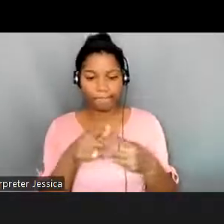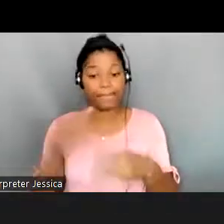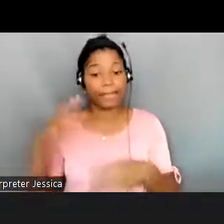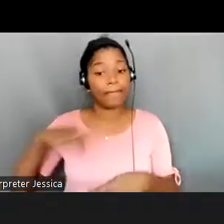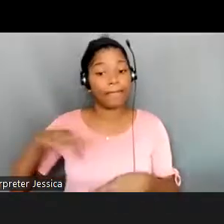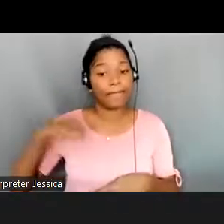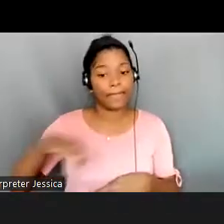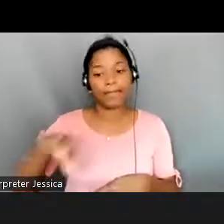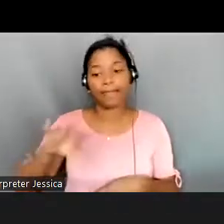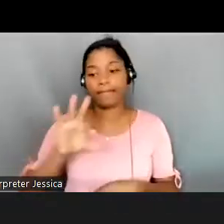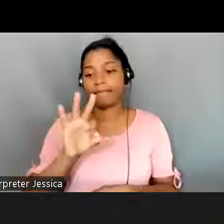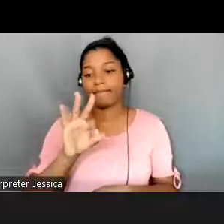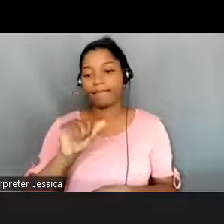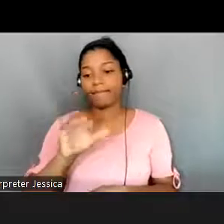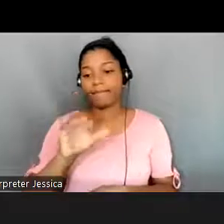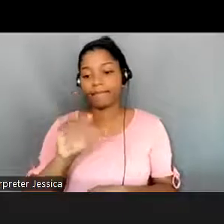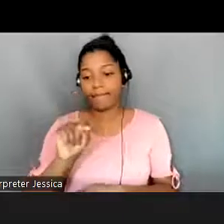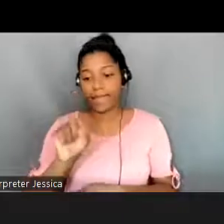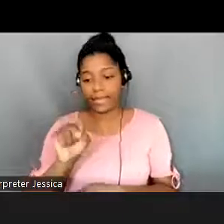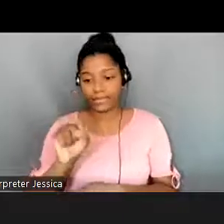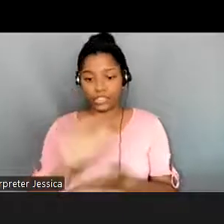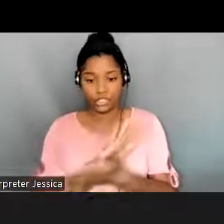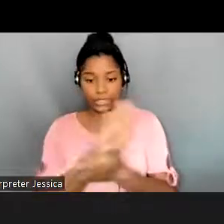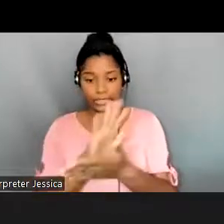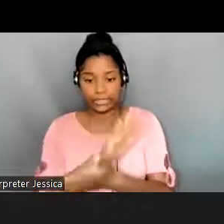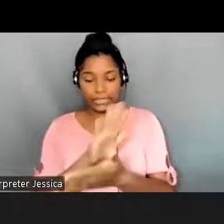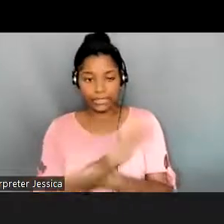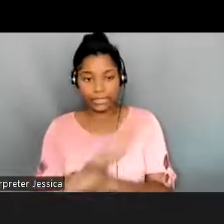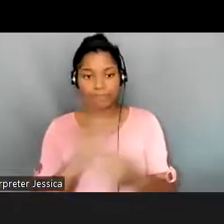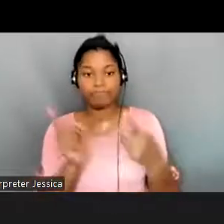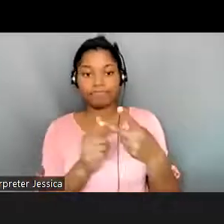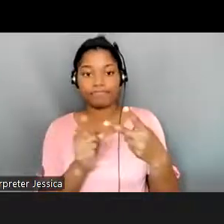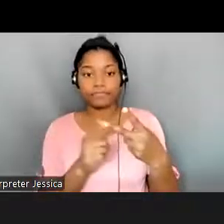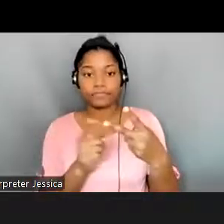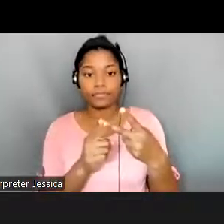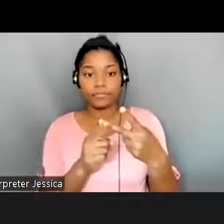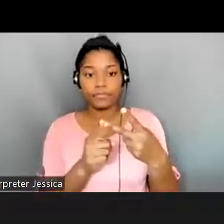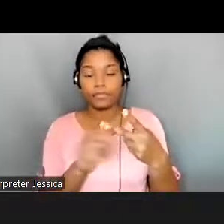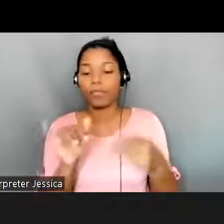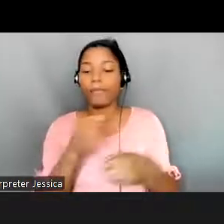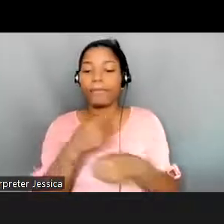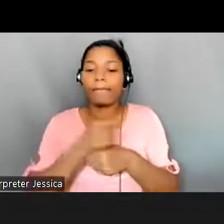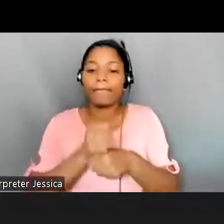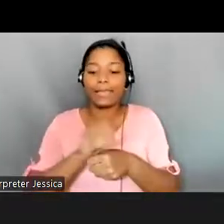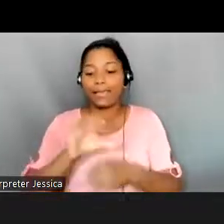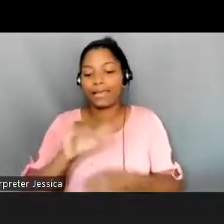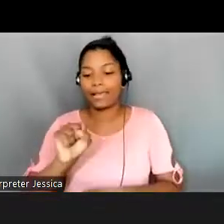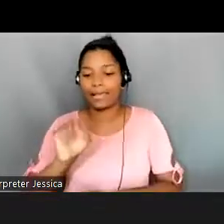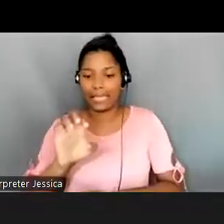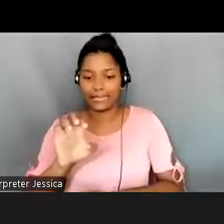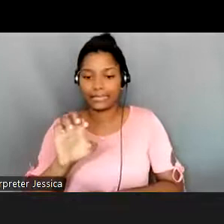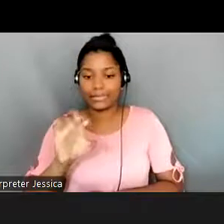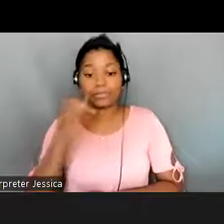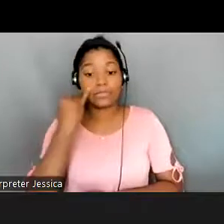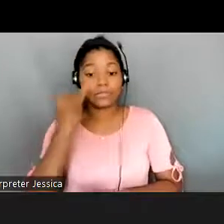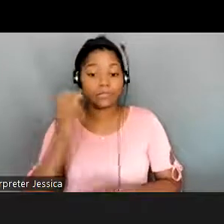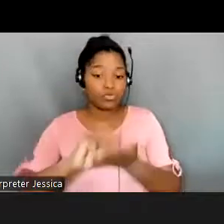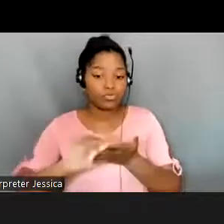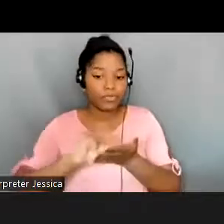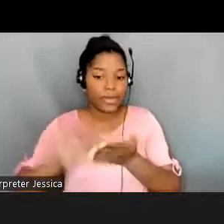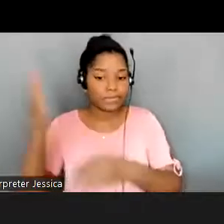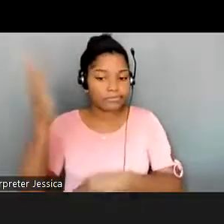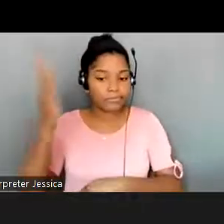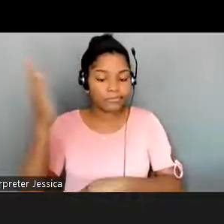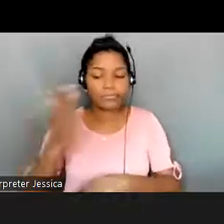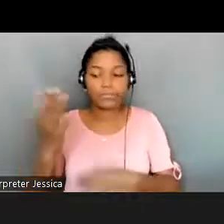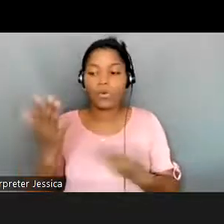fact sheet on the benefits of intergenerational programming, and another is Making the Case. Really helpful if you're writing a proposal or if you're trying to make the